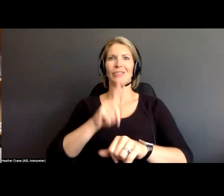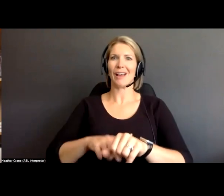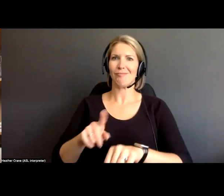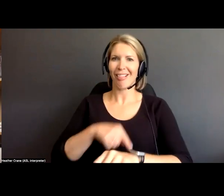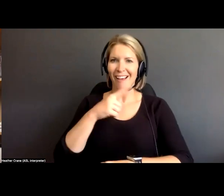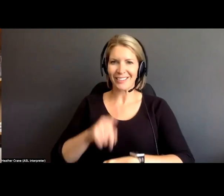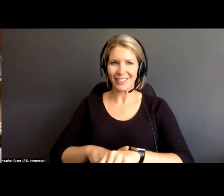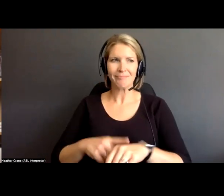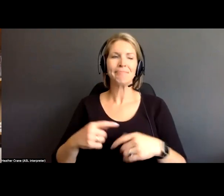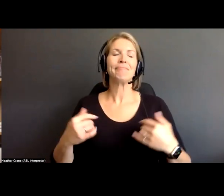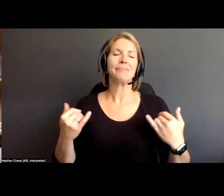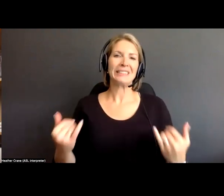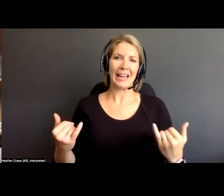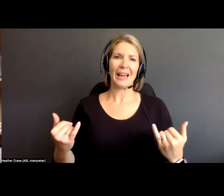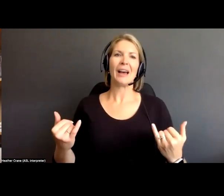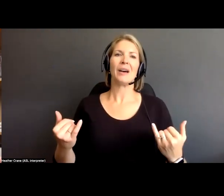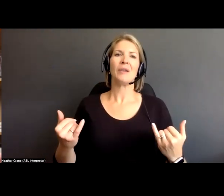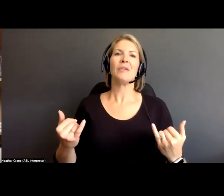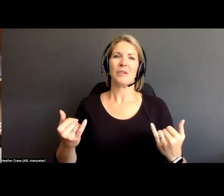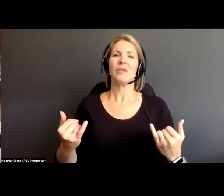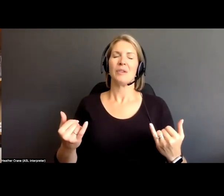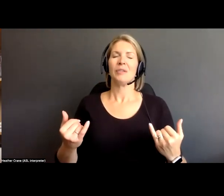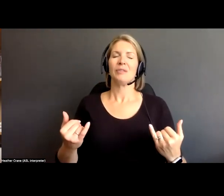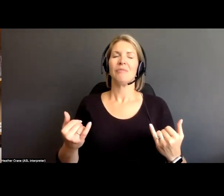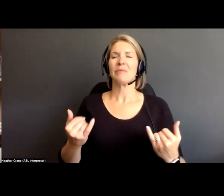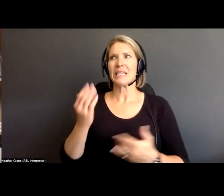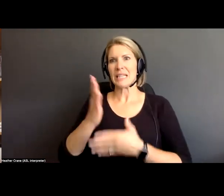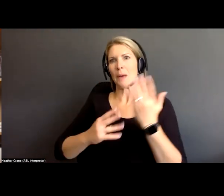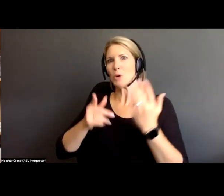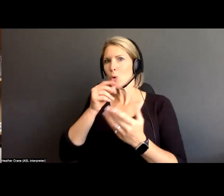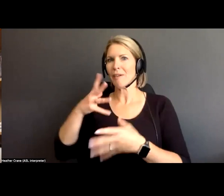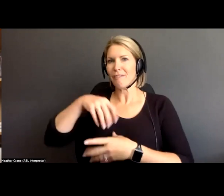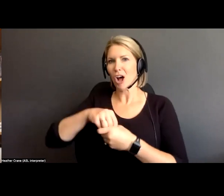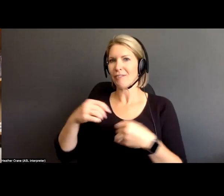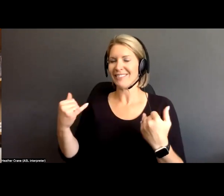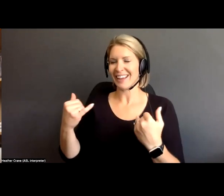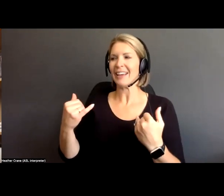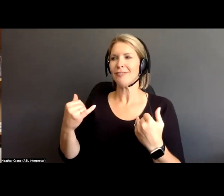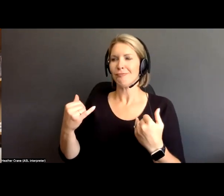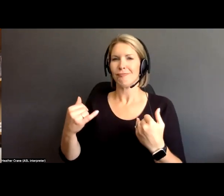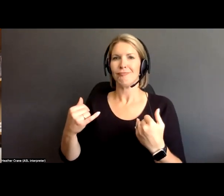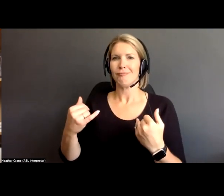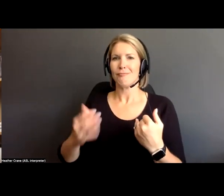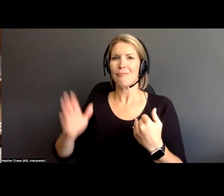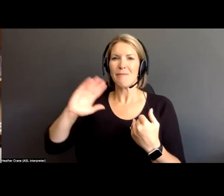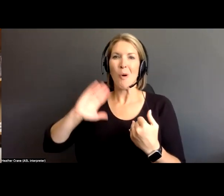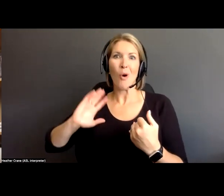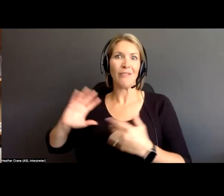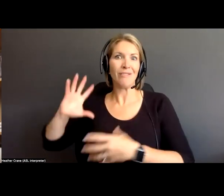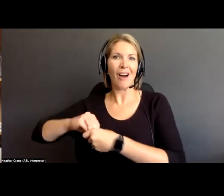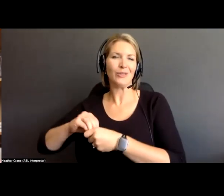who will be participating today were part of that panel back decades ago. And in that